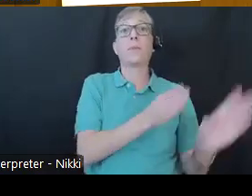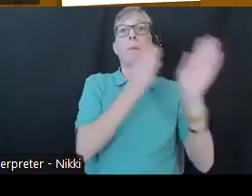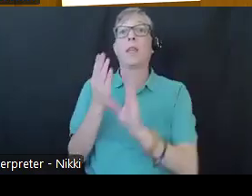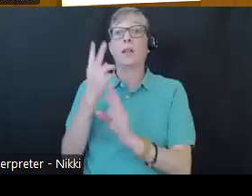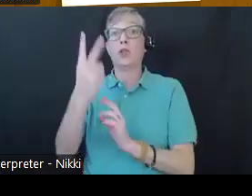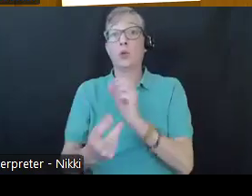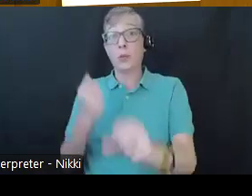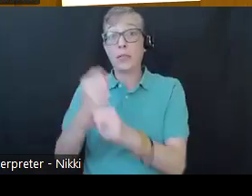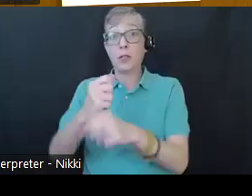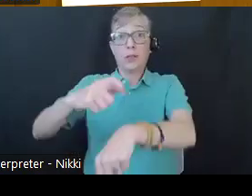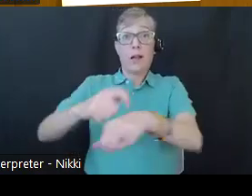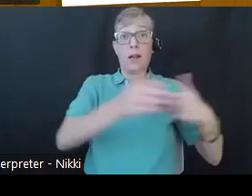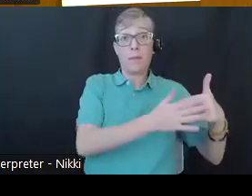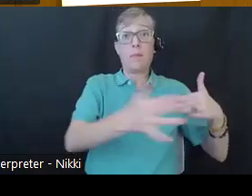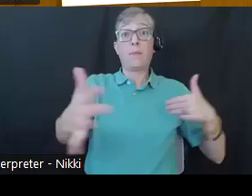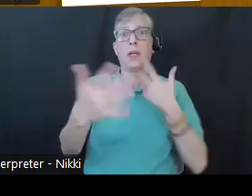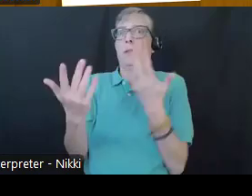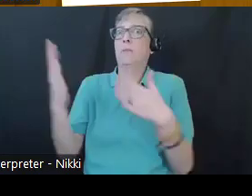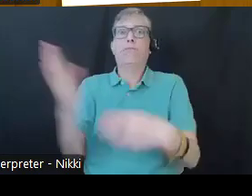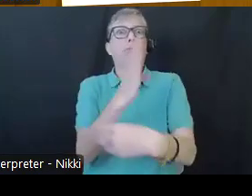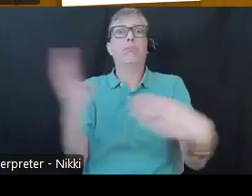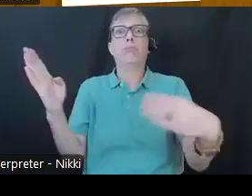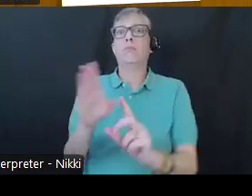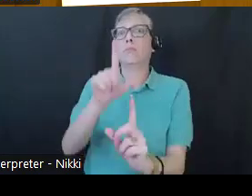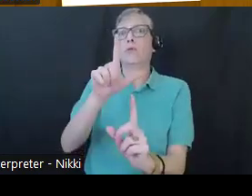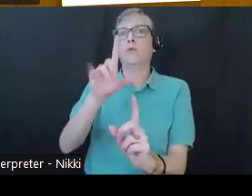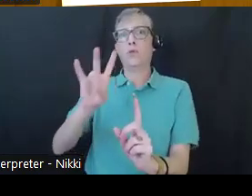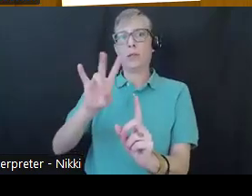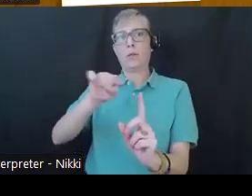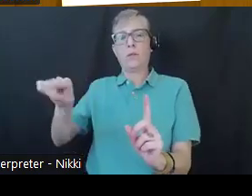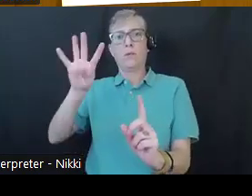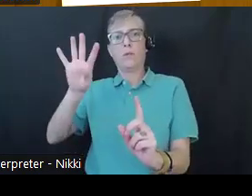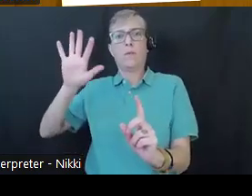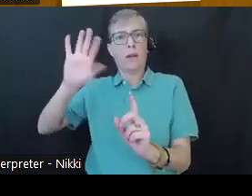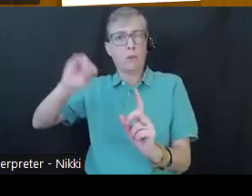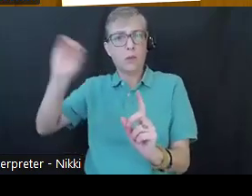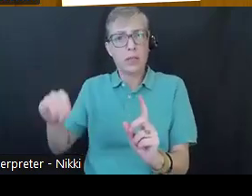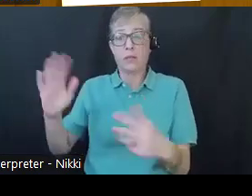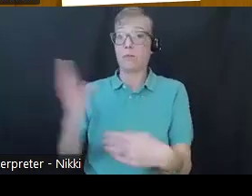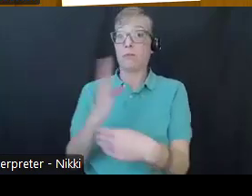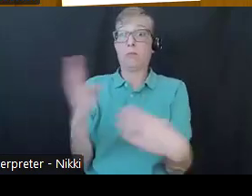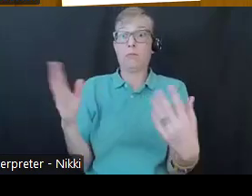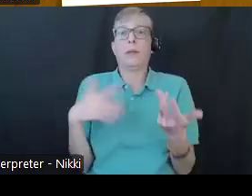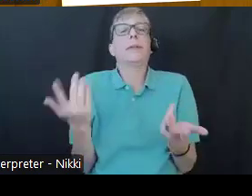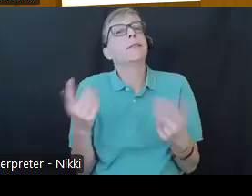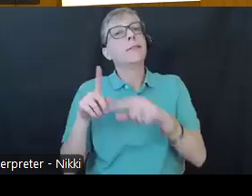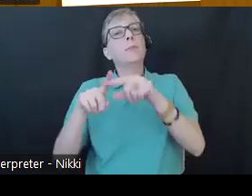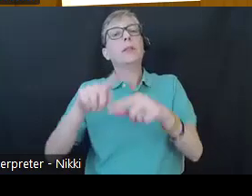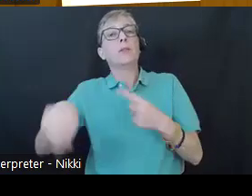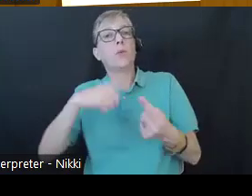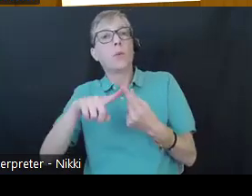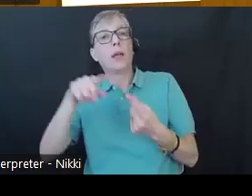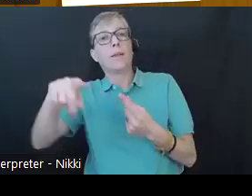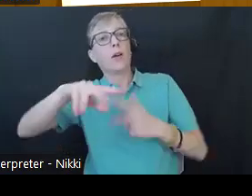45%. And that's a lot. There's a lot of reasons for this. It's at what point do they assess and what tools are being